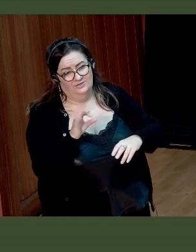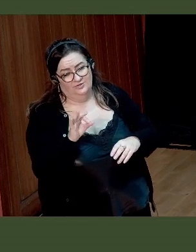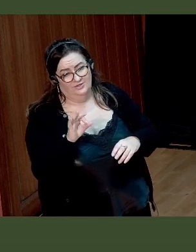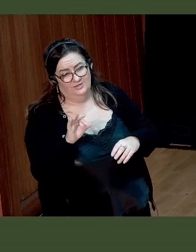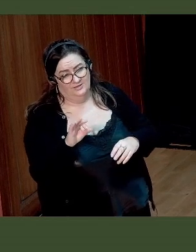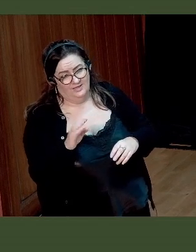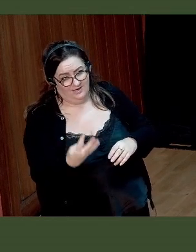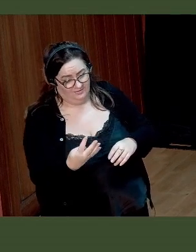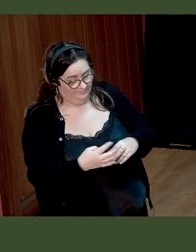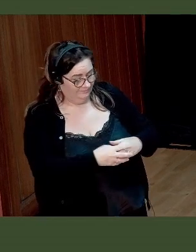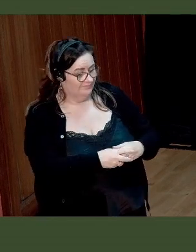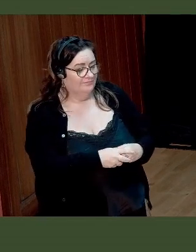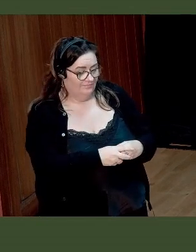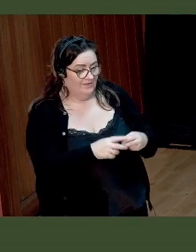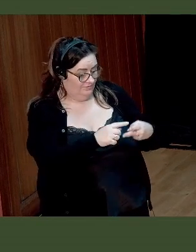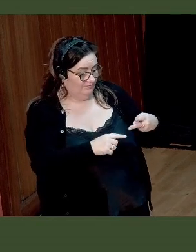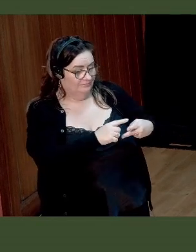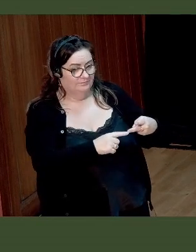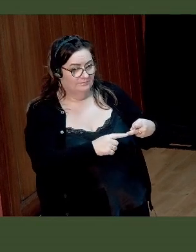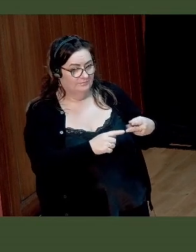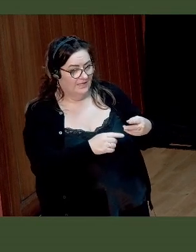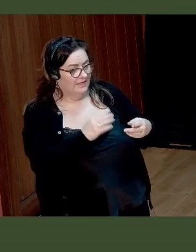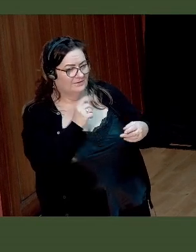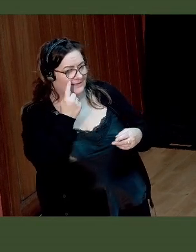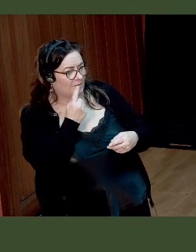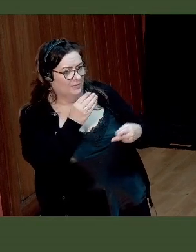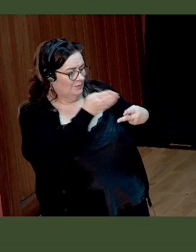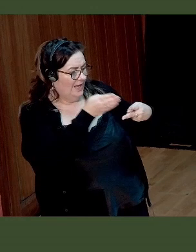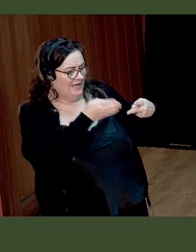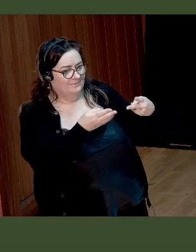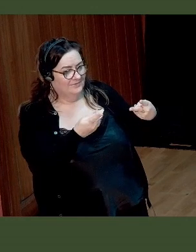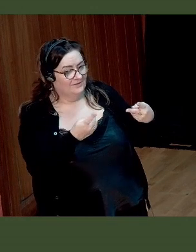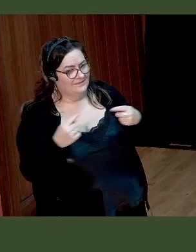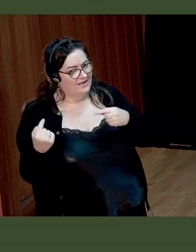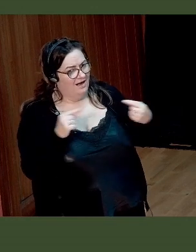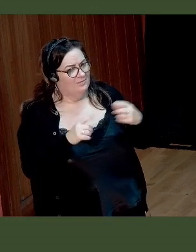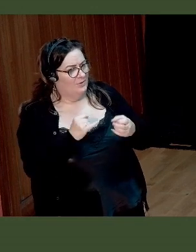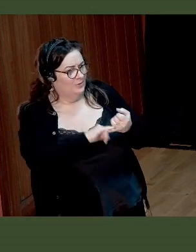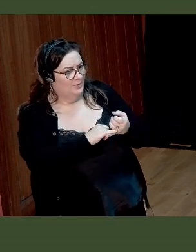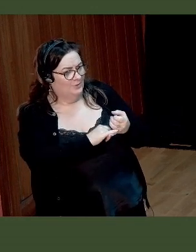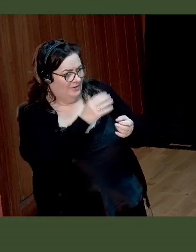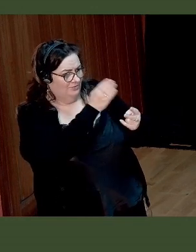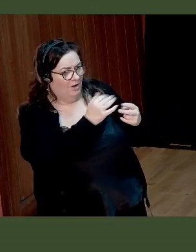Services that are successful, but the same tensions about who they are aimed at are still a matter of disagreement.